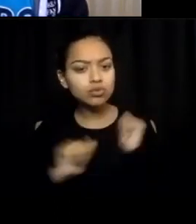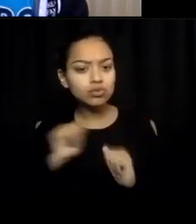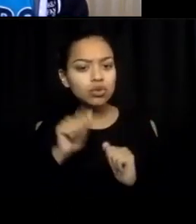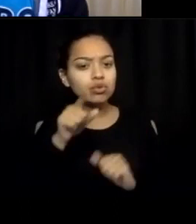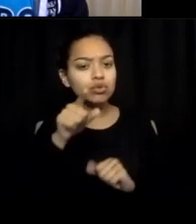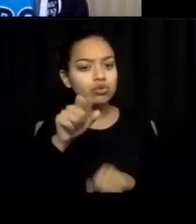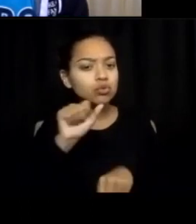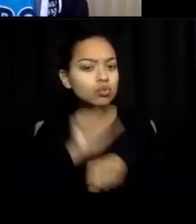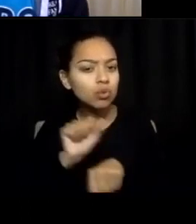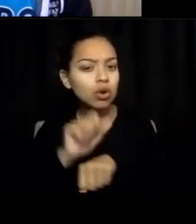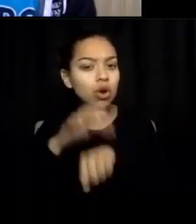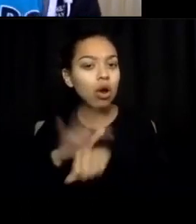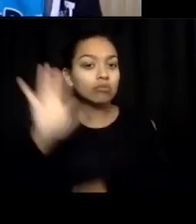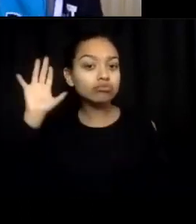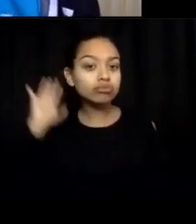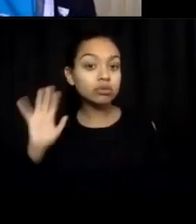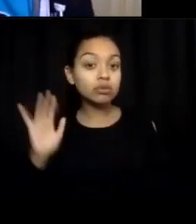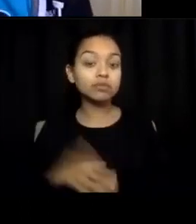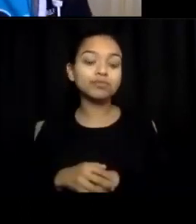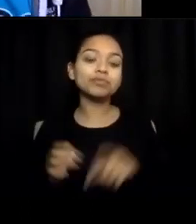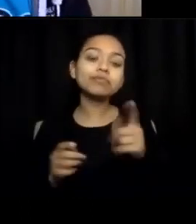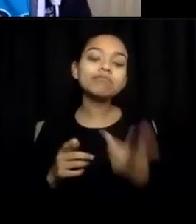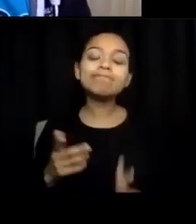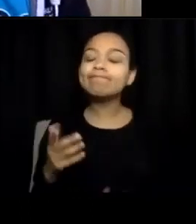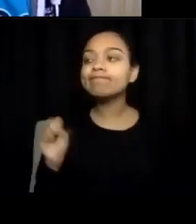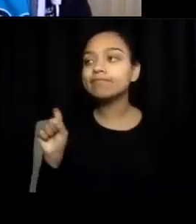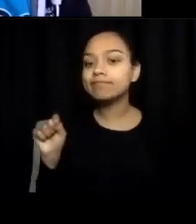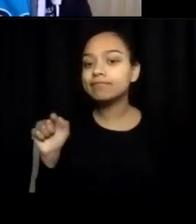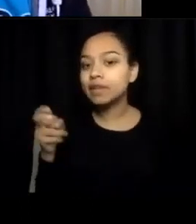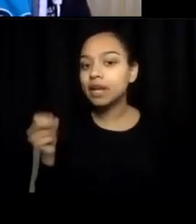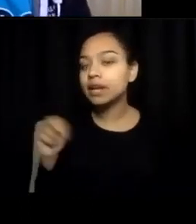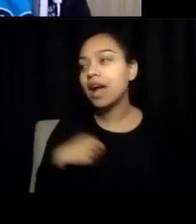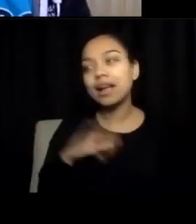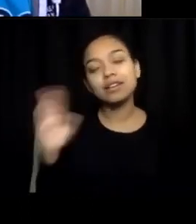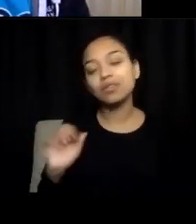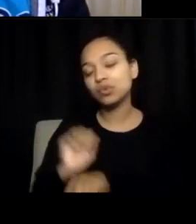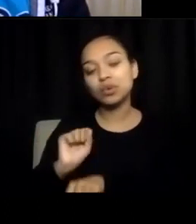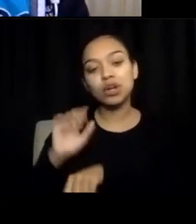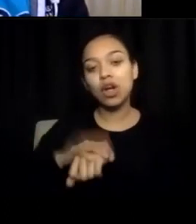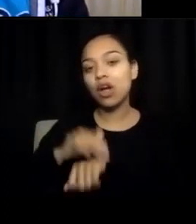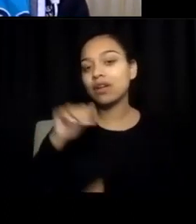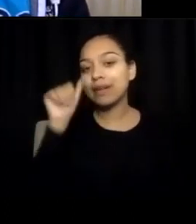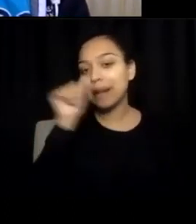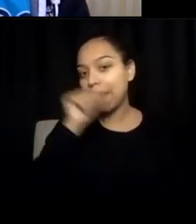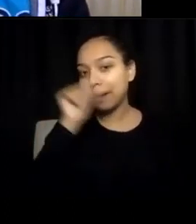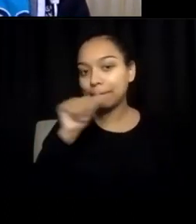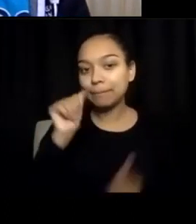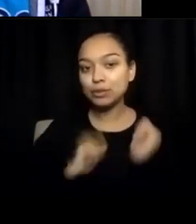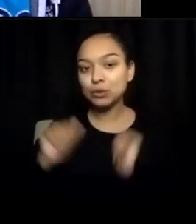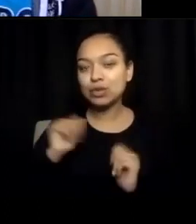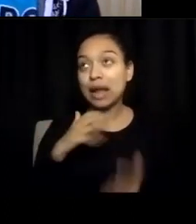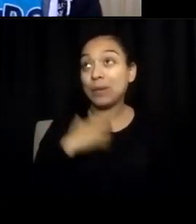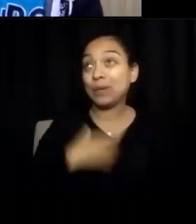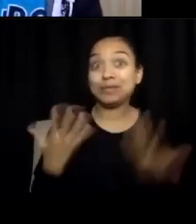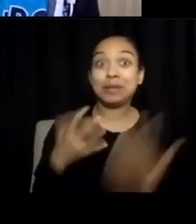the past? Oh, I never worked on any animated shows. You know, I wish it had been, you know, like The Simpsons